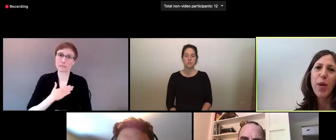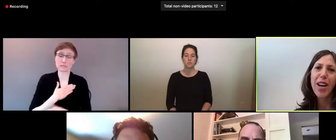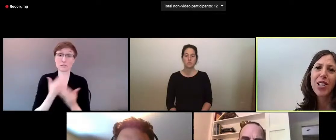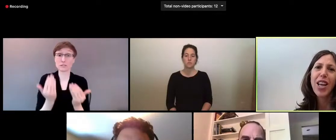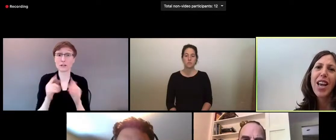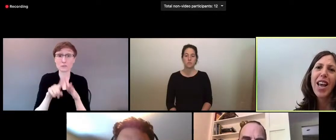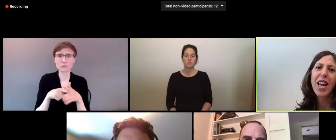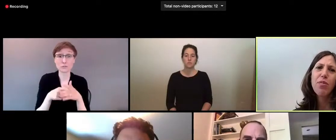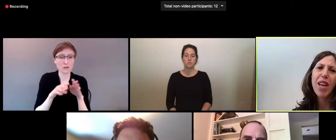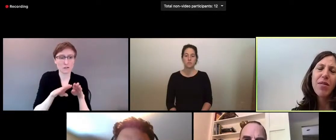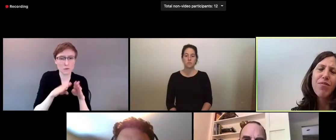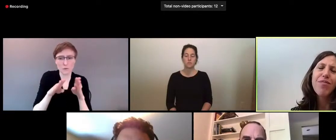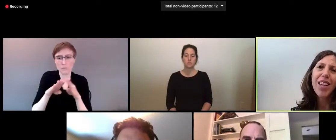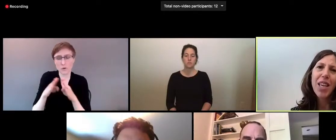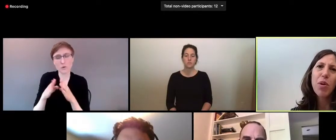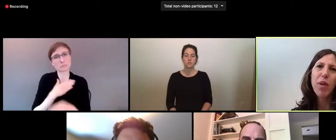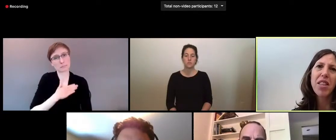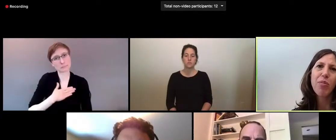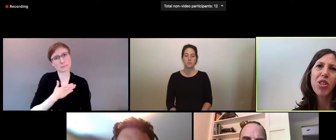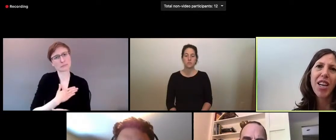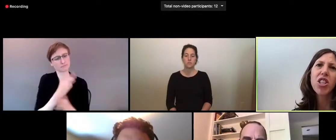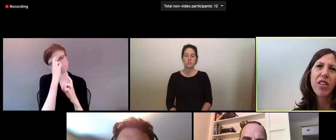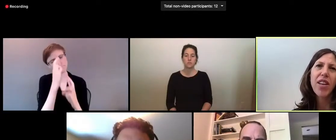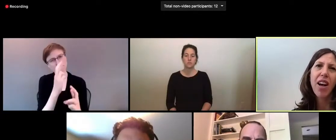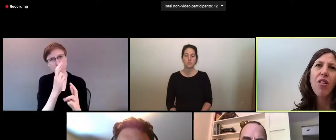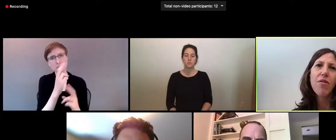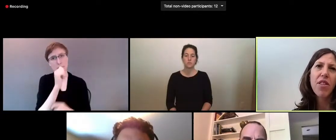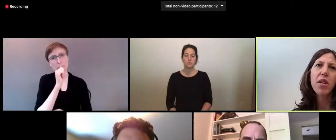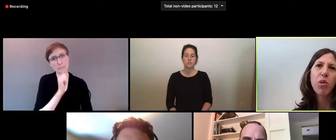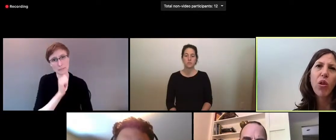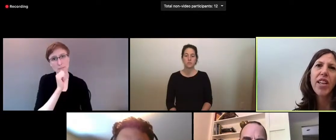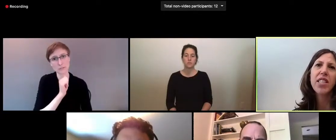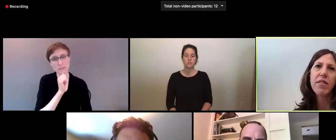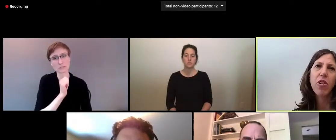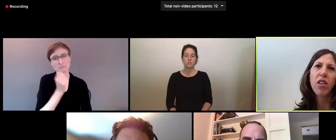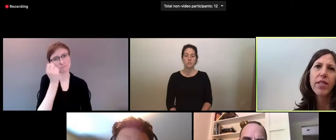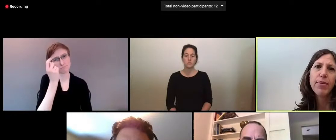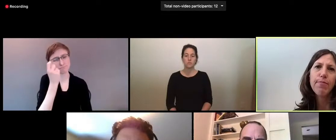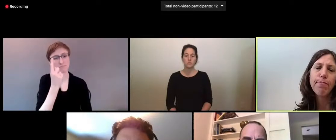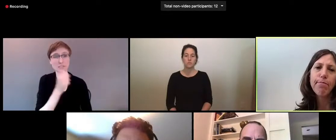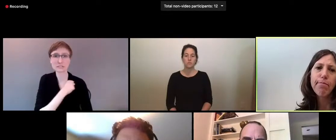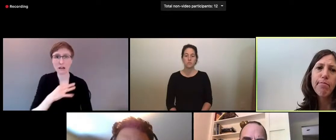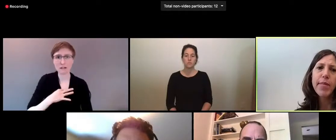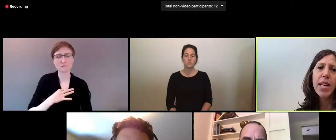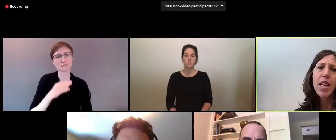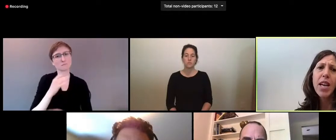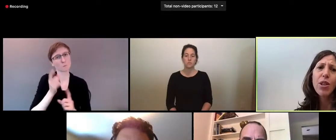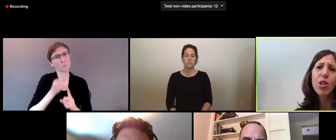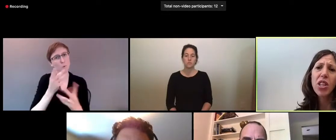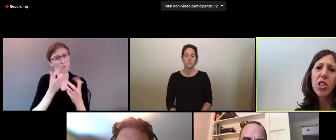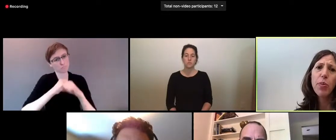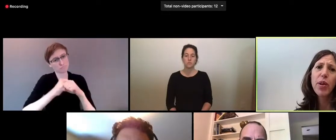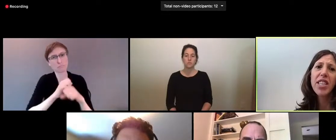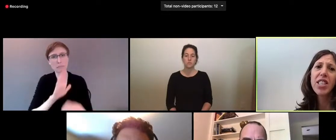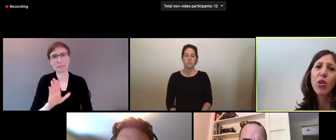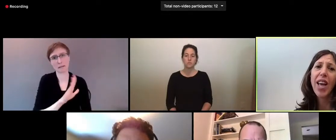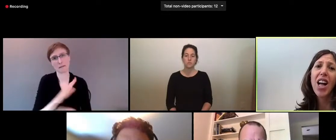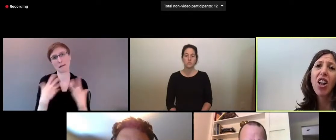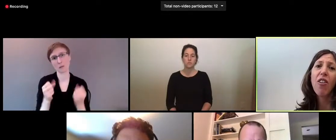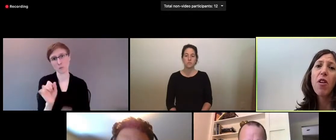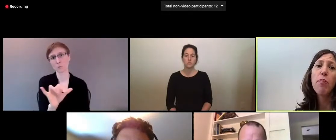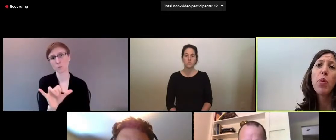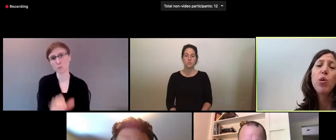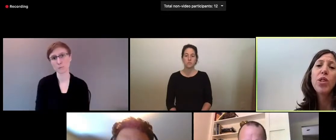customers as we go back and keep in mind the protection of the health of the employees involved. Nos